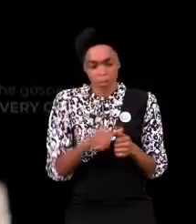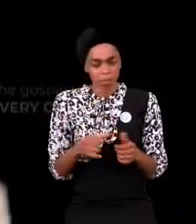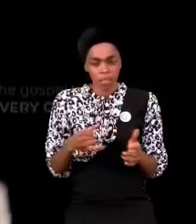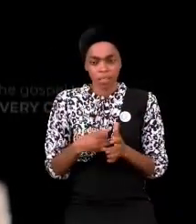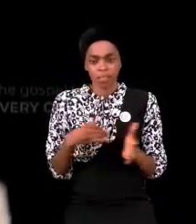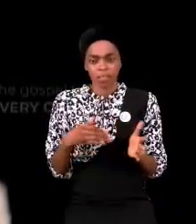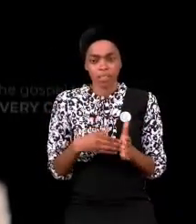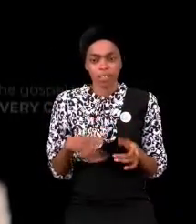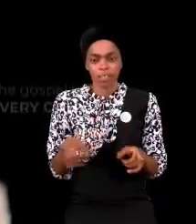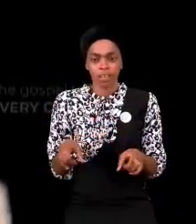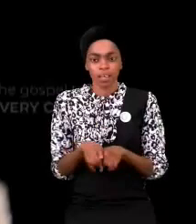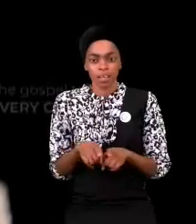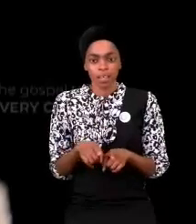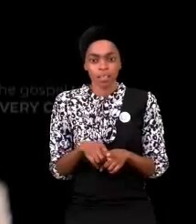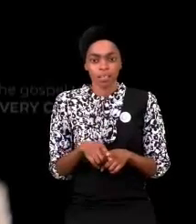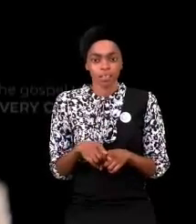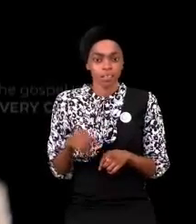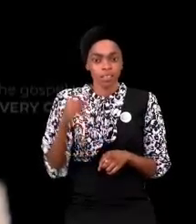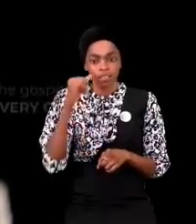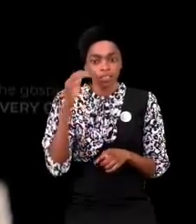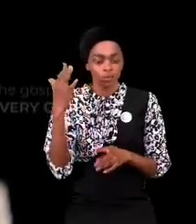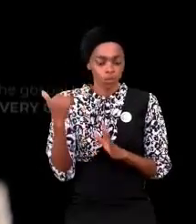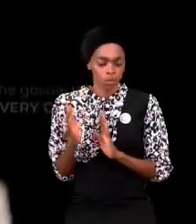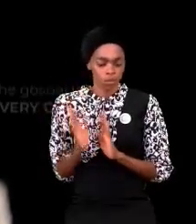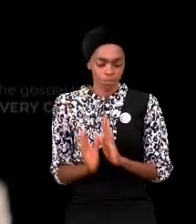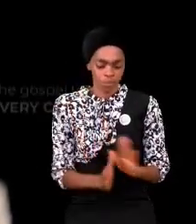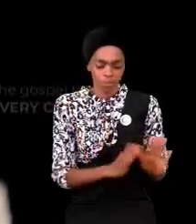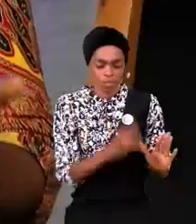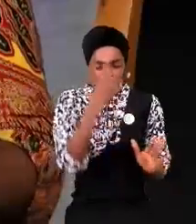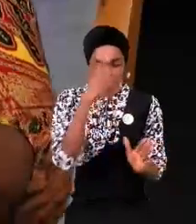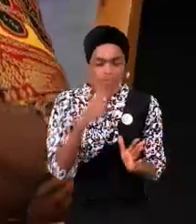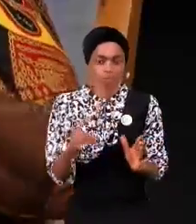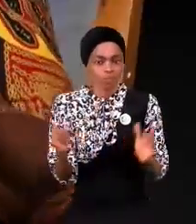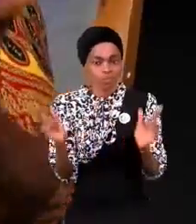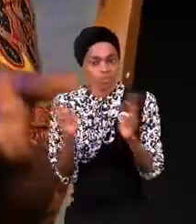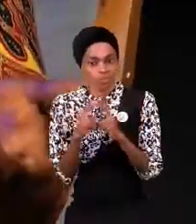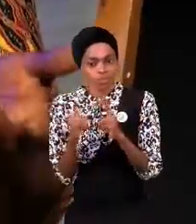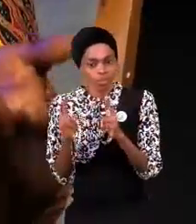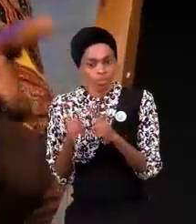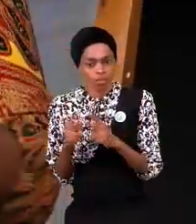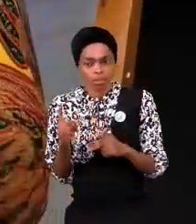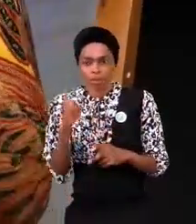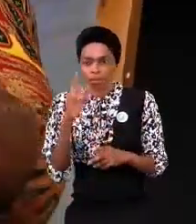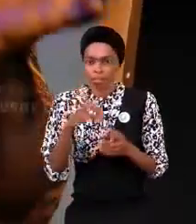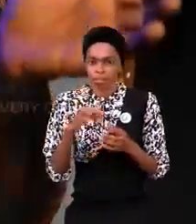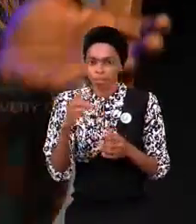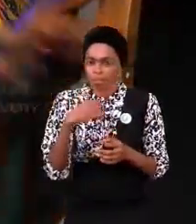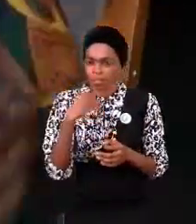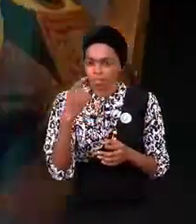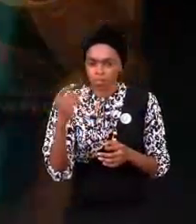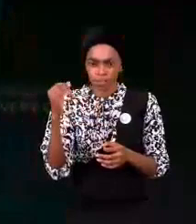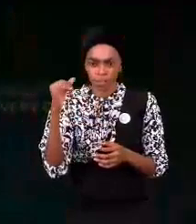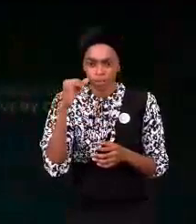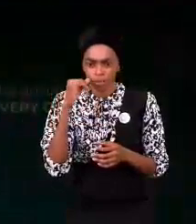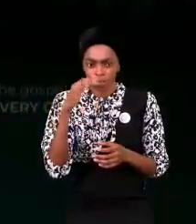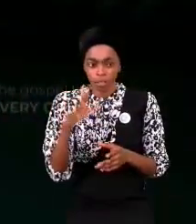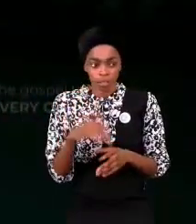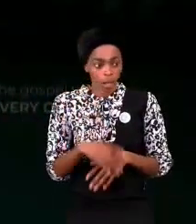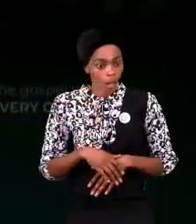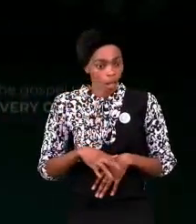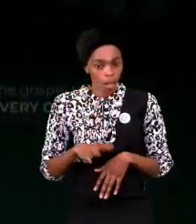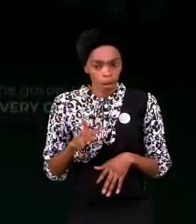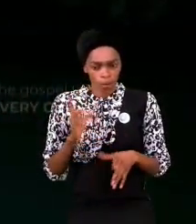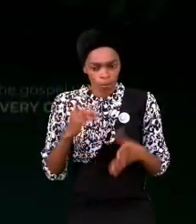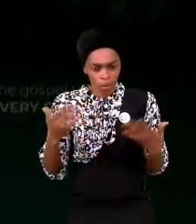that year, one spirit now said, how about that problem? I begin to look for it. I do not see it again. Like now, I